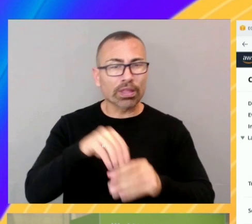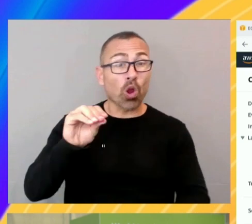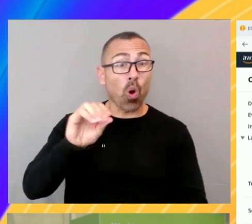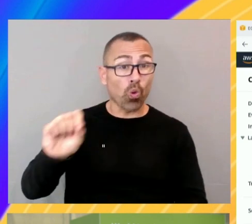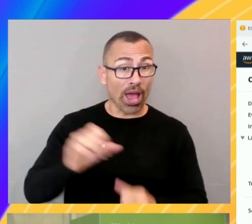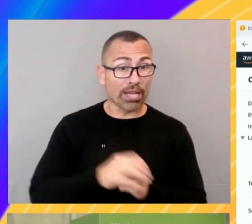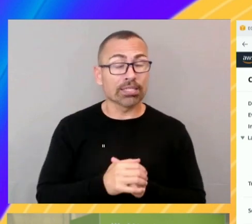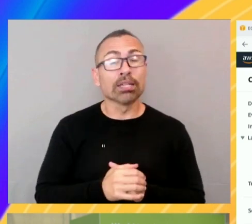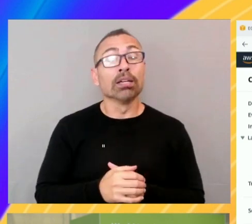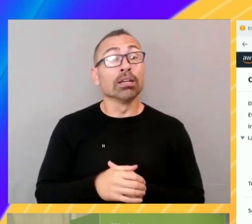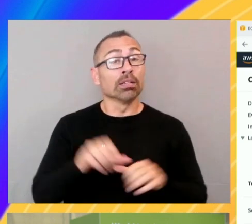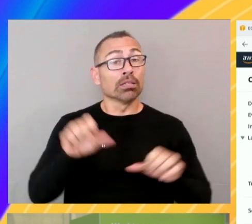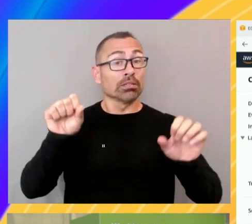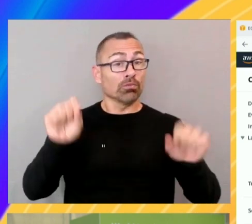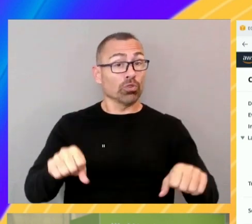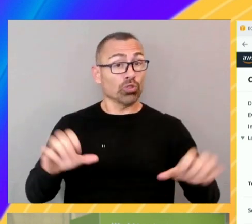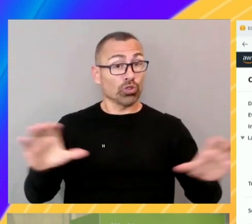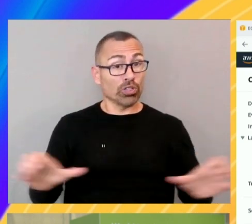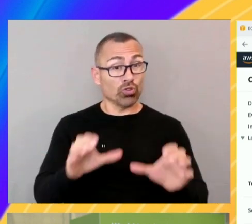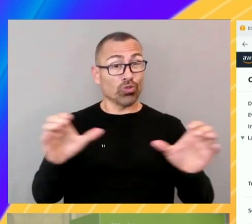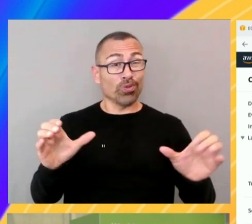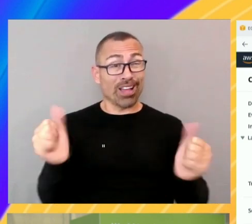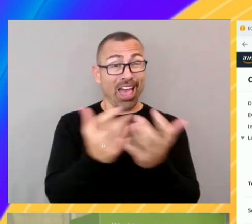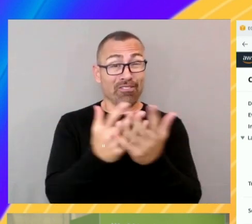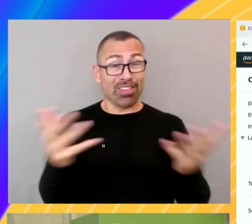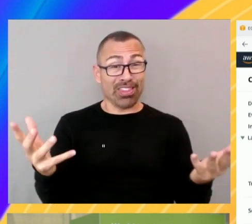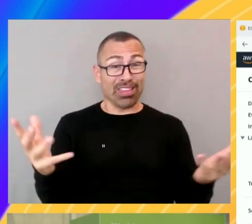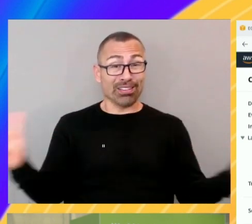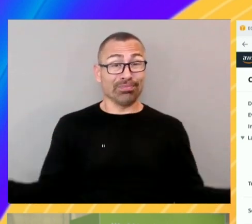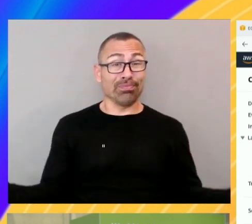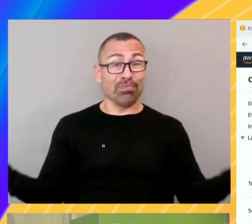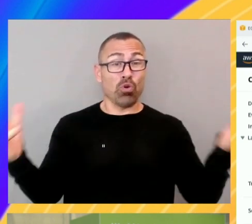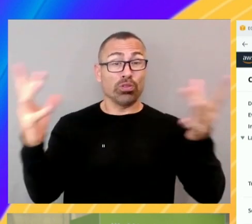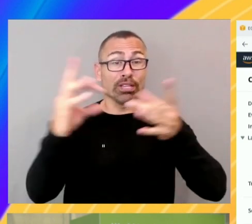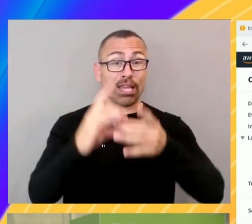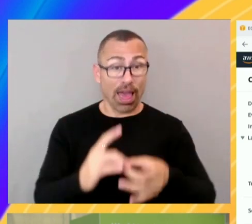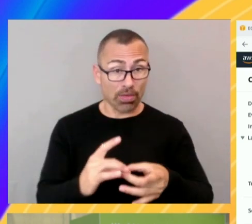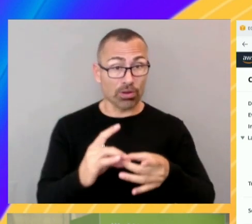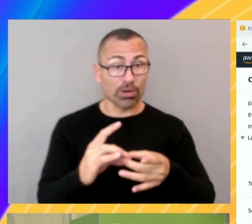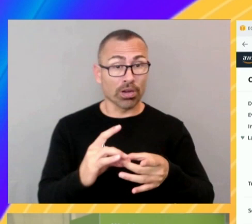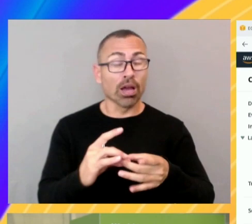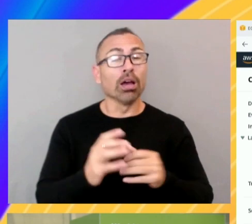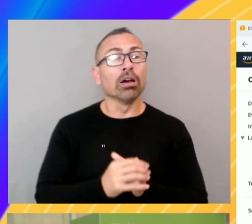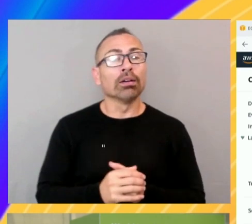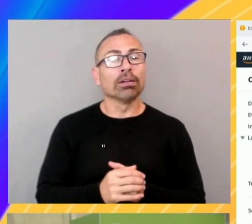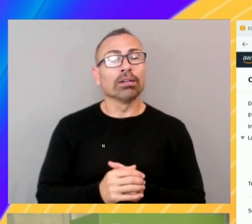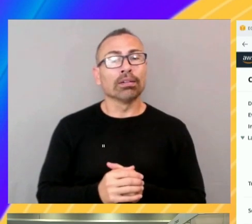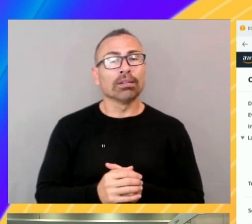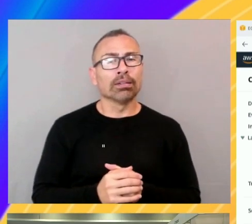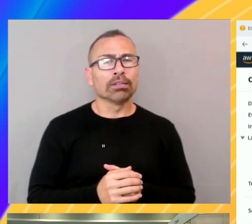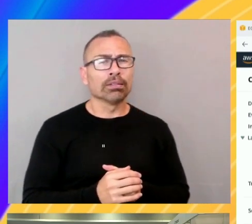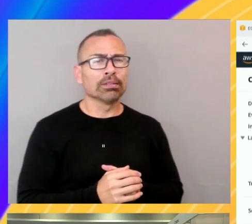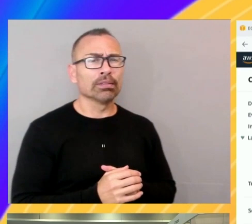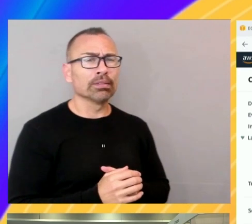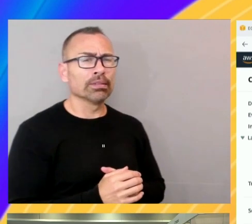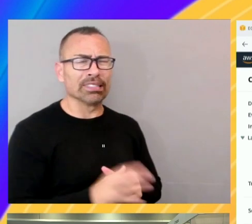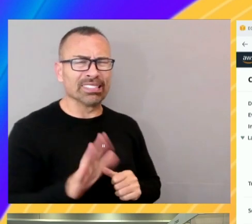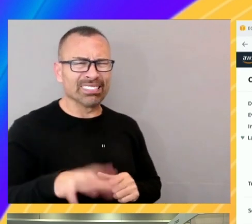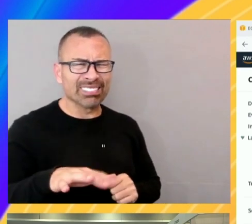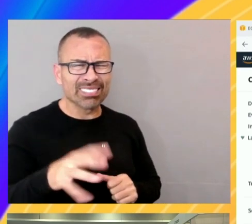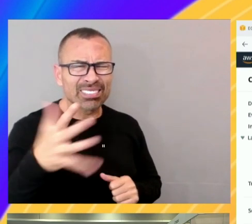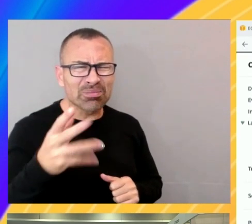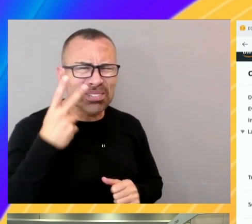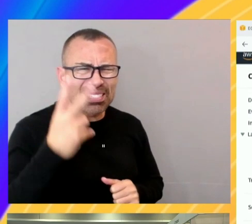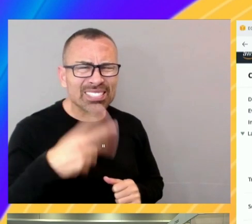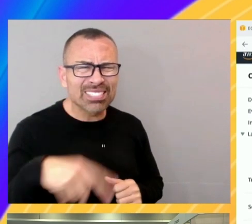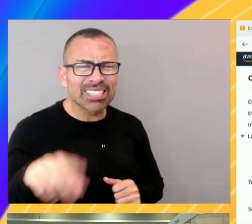basically tie the whole story together. So now we got did we see the sudo commands down here somewhere that you just put